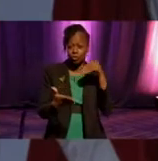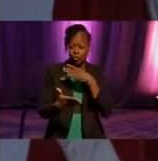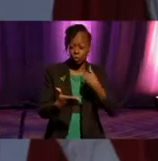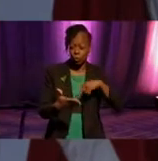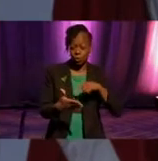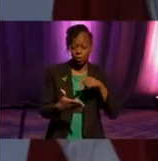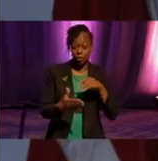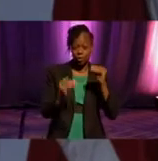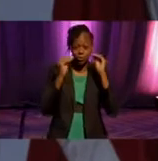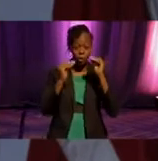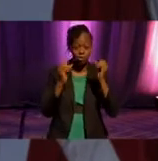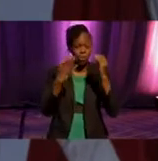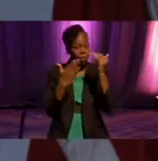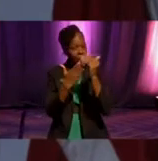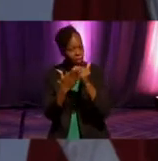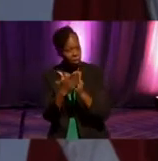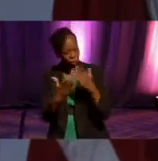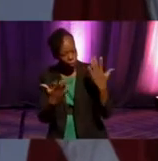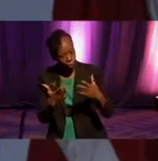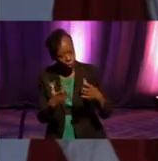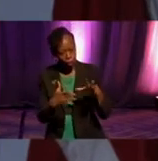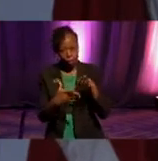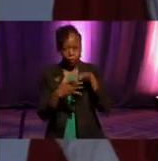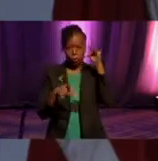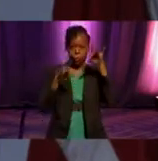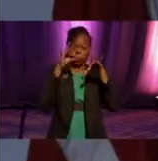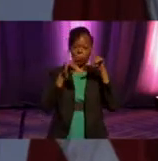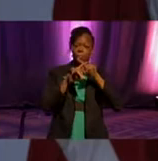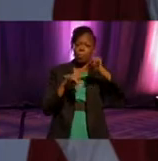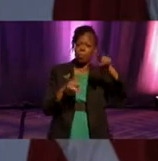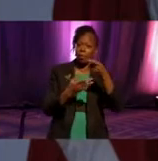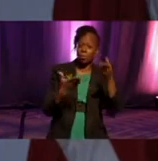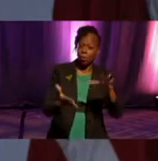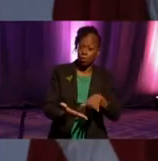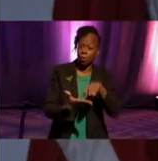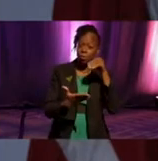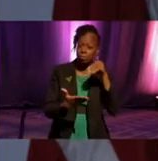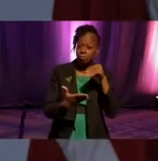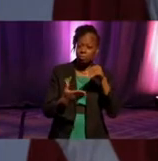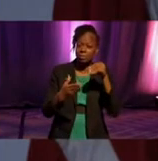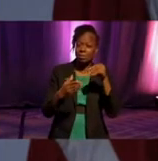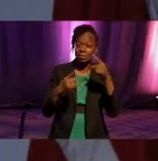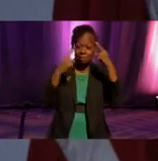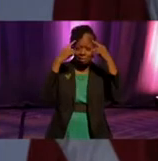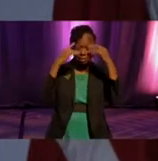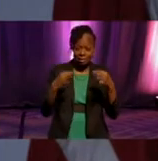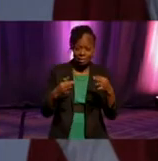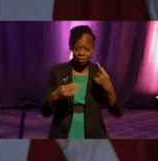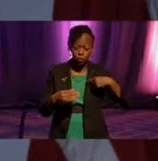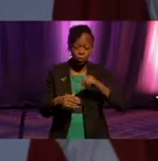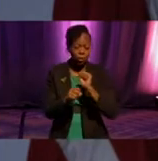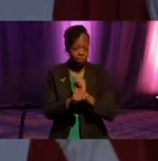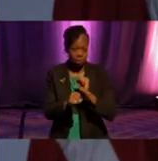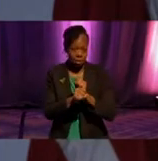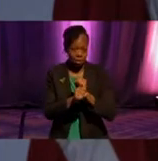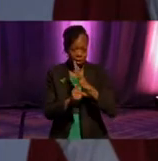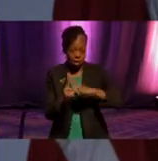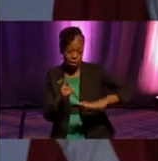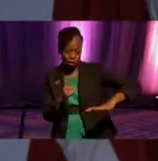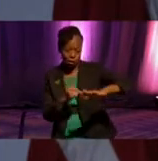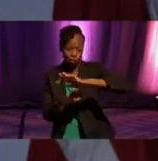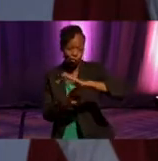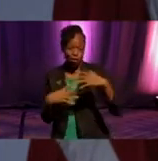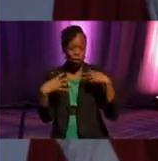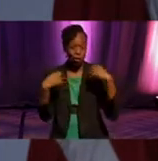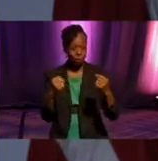us a lot of lessons. But one thing that we have learned is that the decisions we make around health